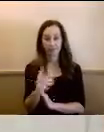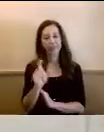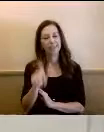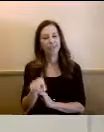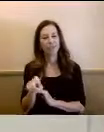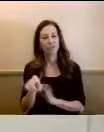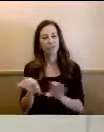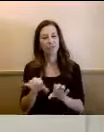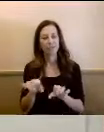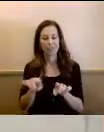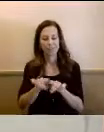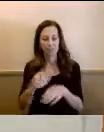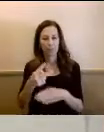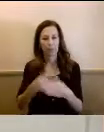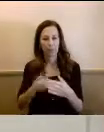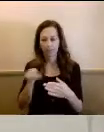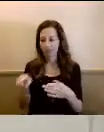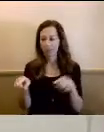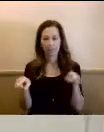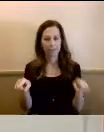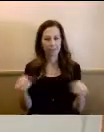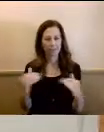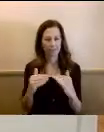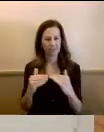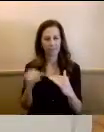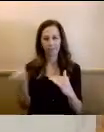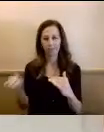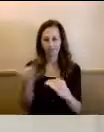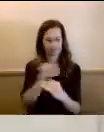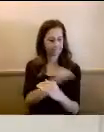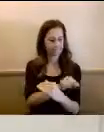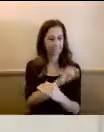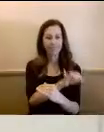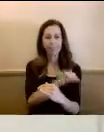to do the same thing on both sides of the equal sign.